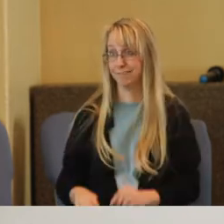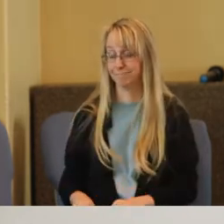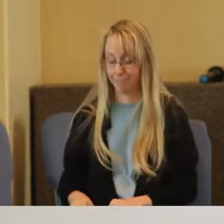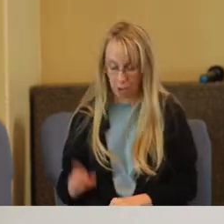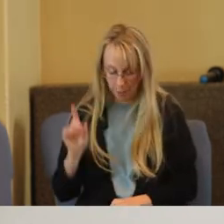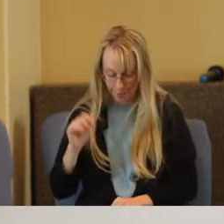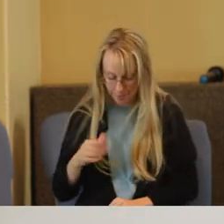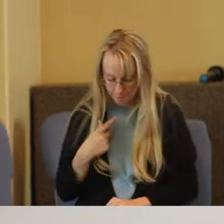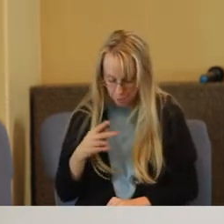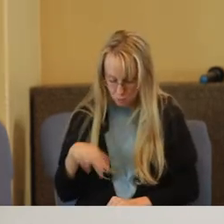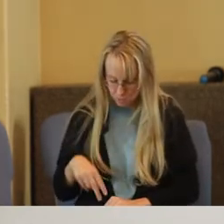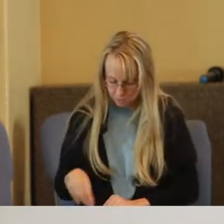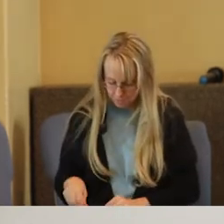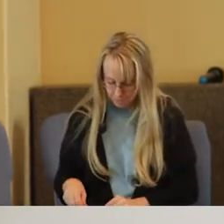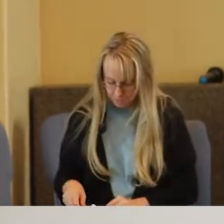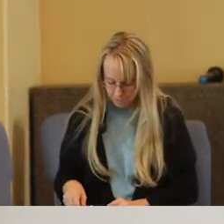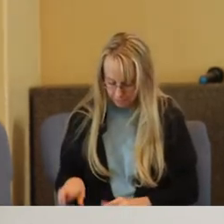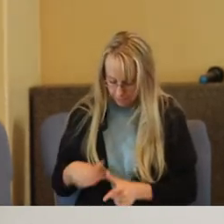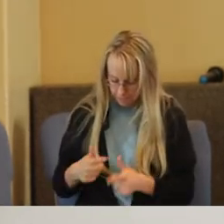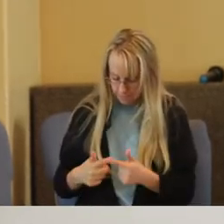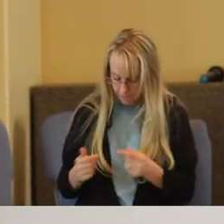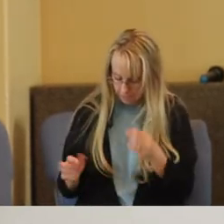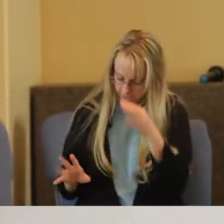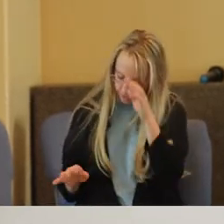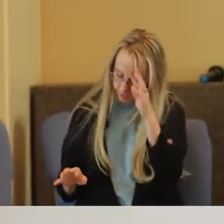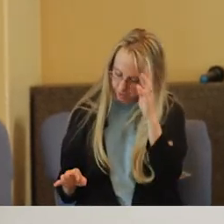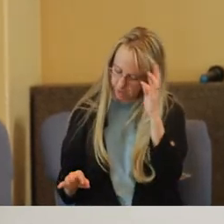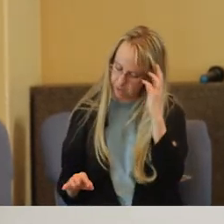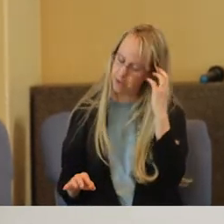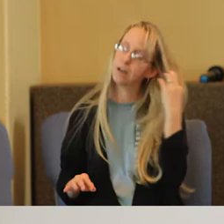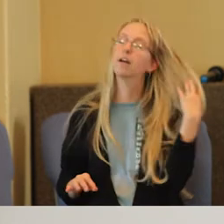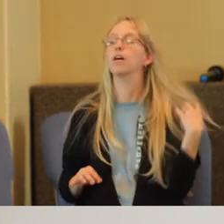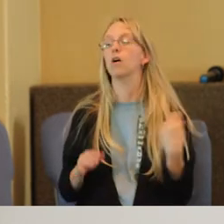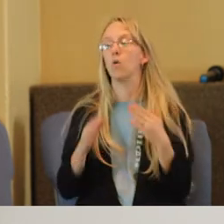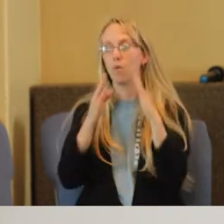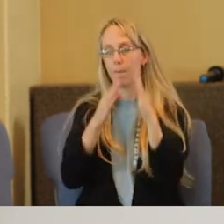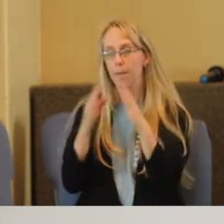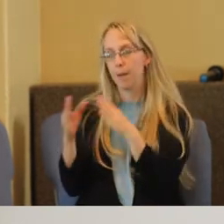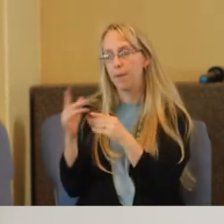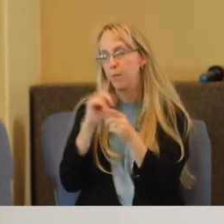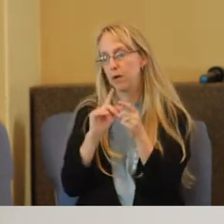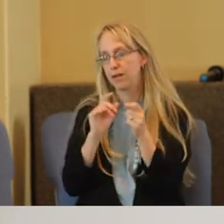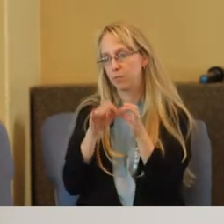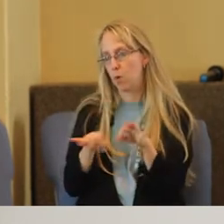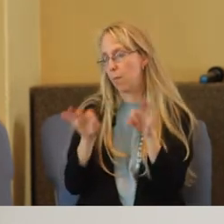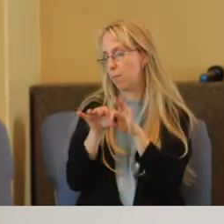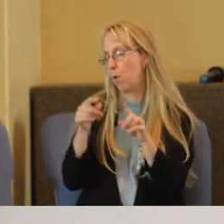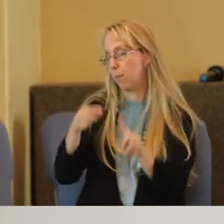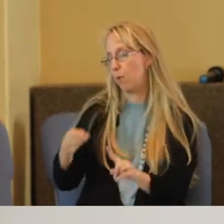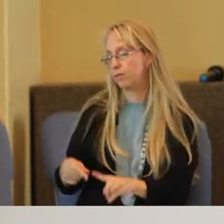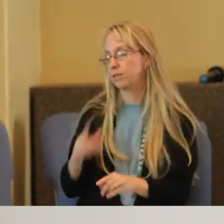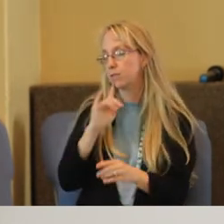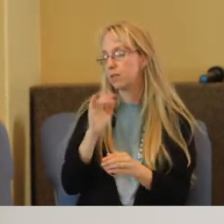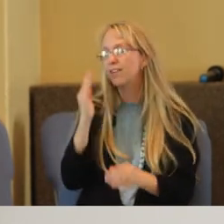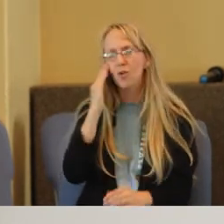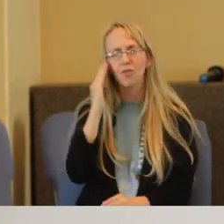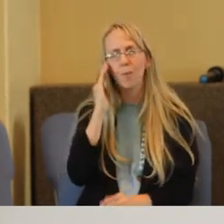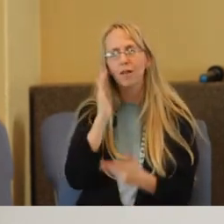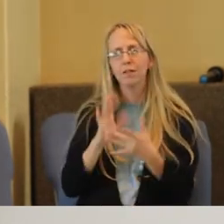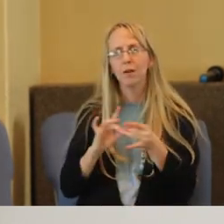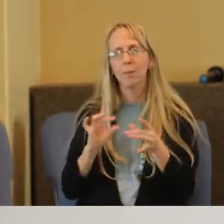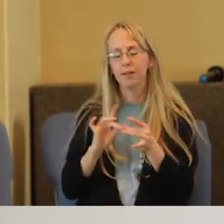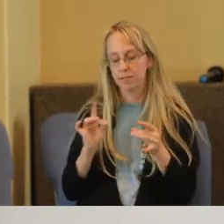I want to read this and then we'll go through it bit by bit. I just want to make a few key points. Again, I know this is a very familiar